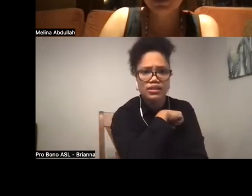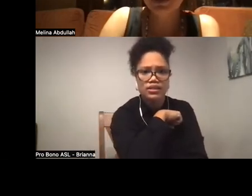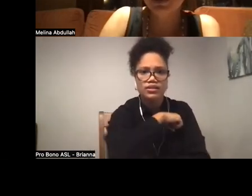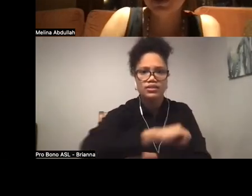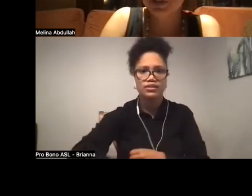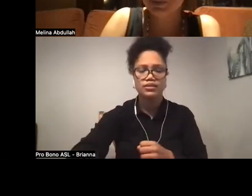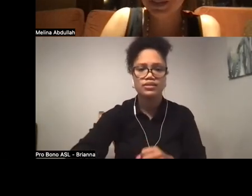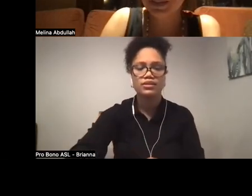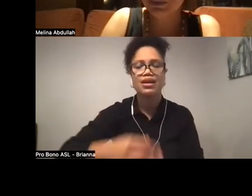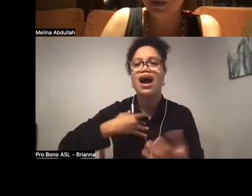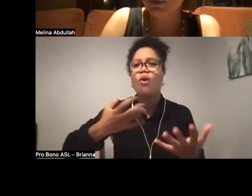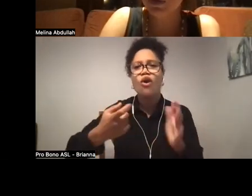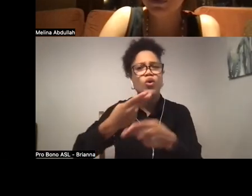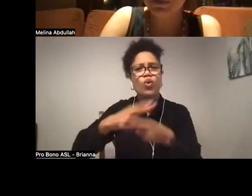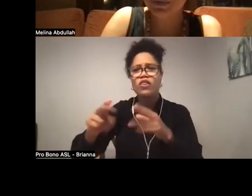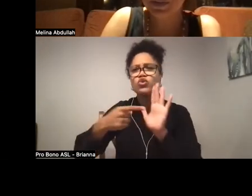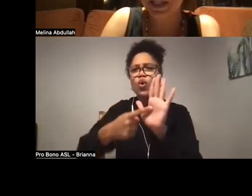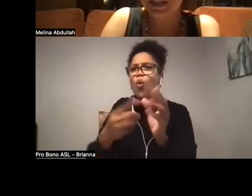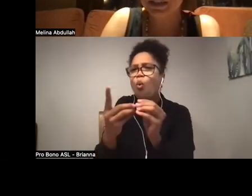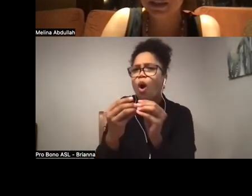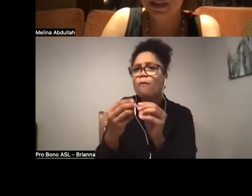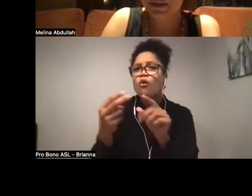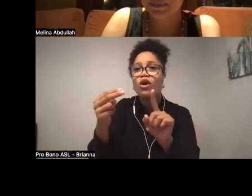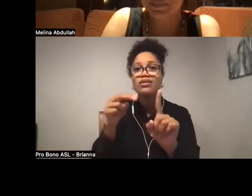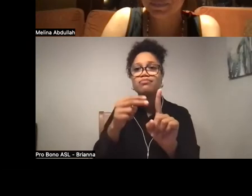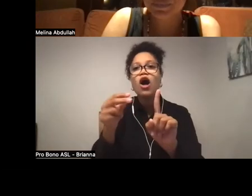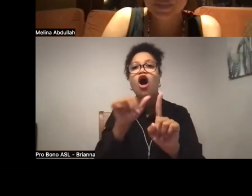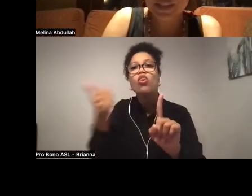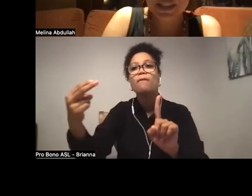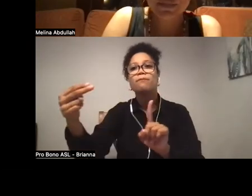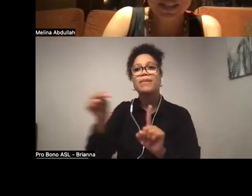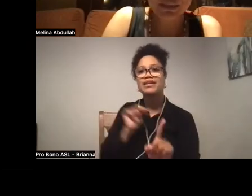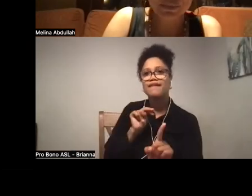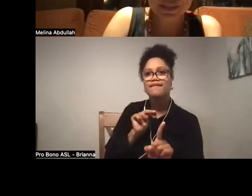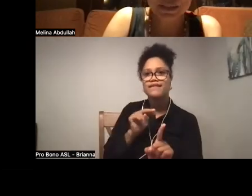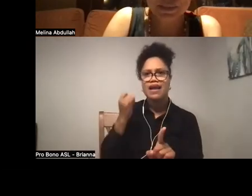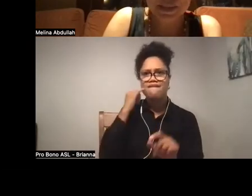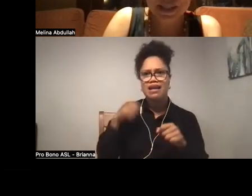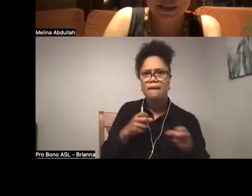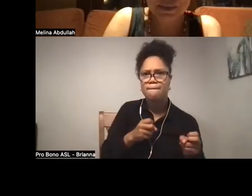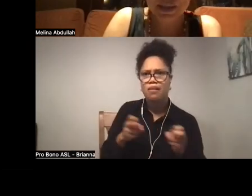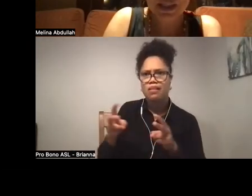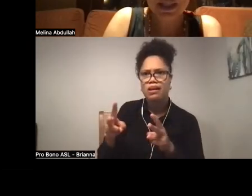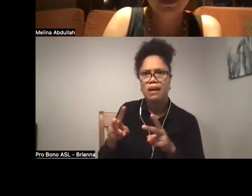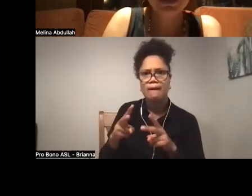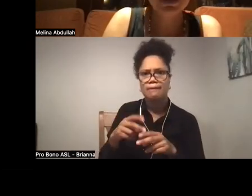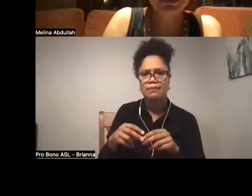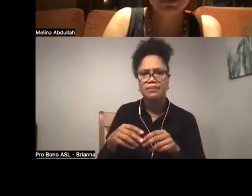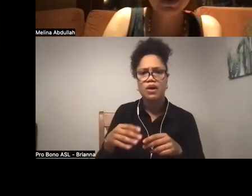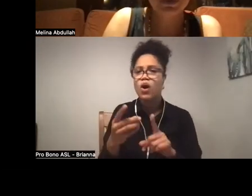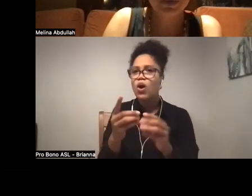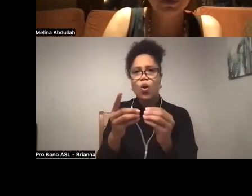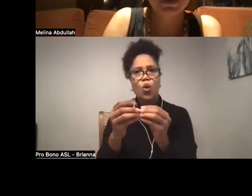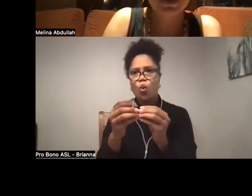want to show you just quickly one more view of that. If I can pull it up in time. I want to show